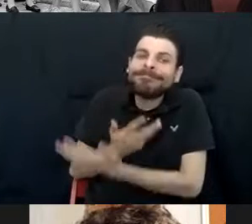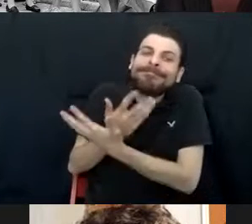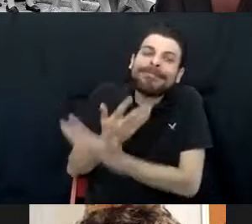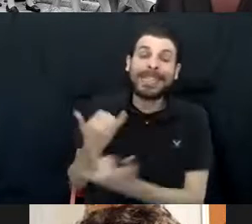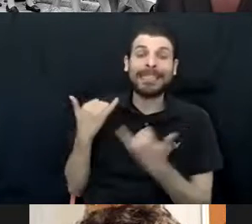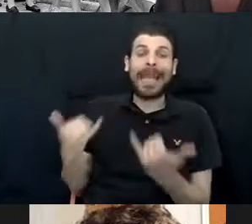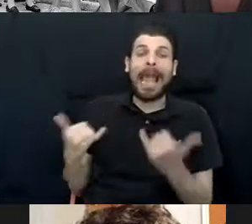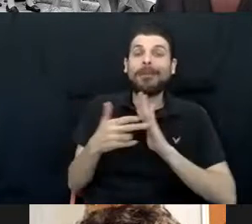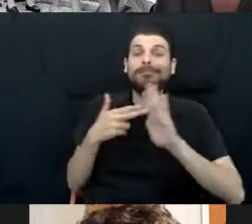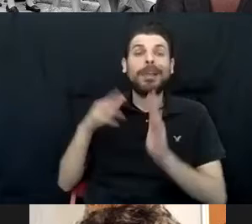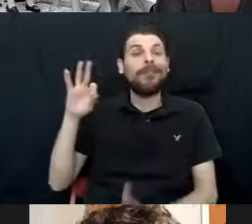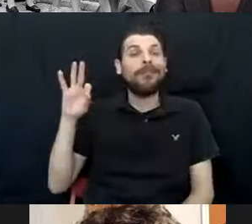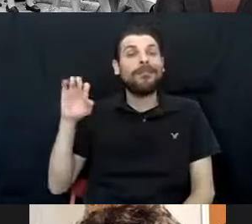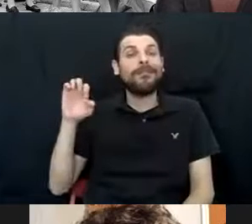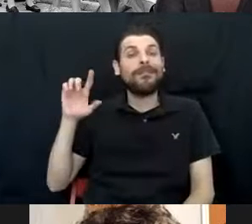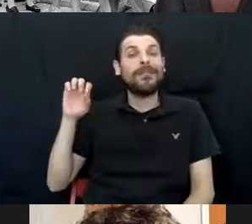felon. And